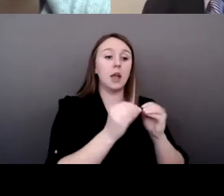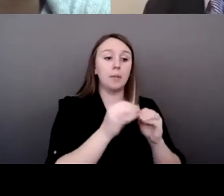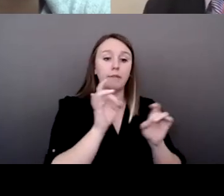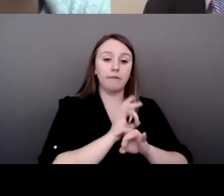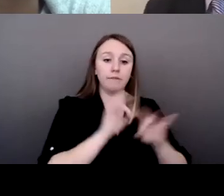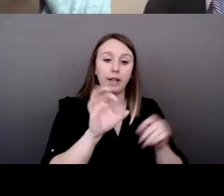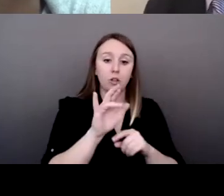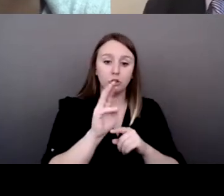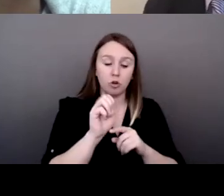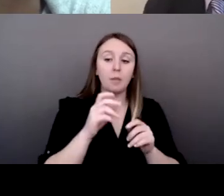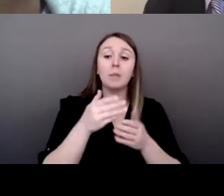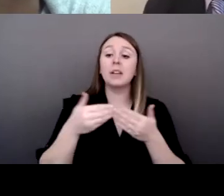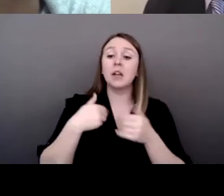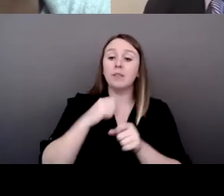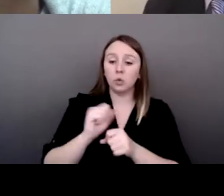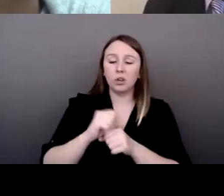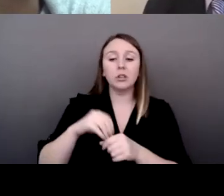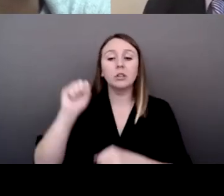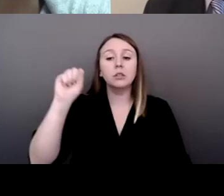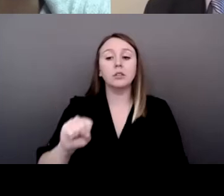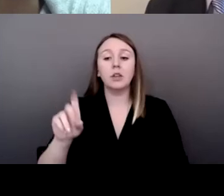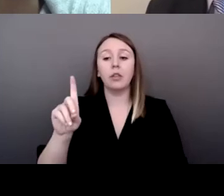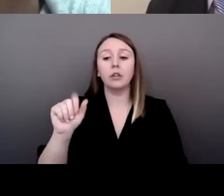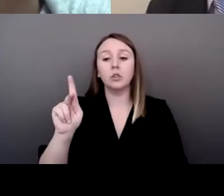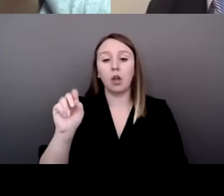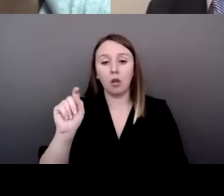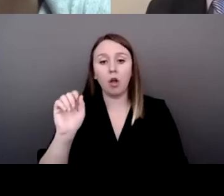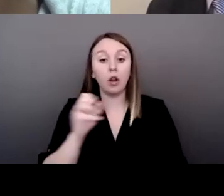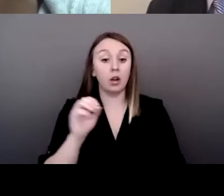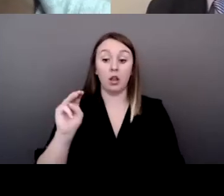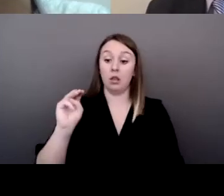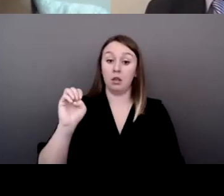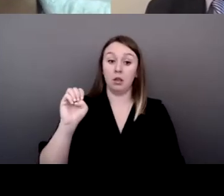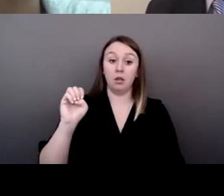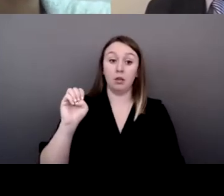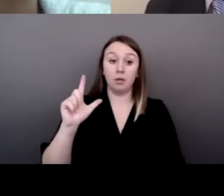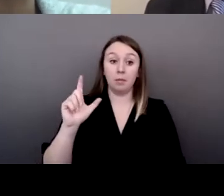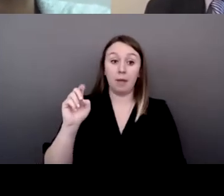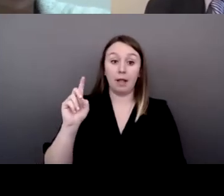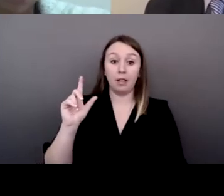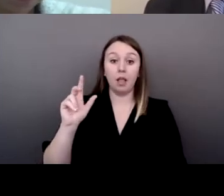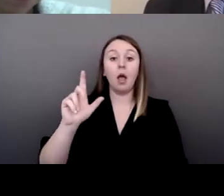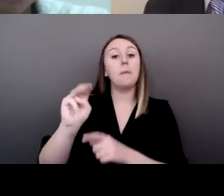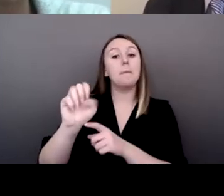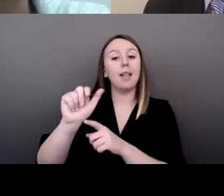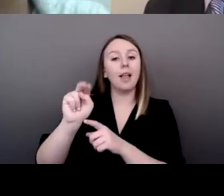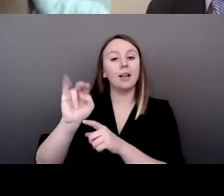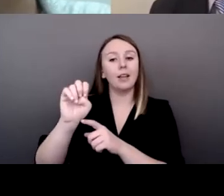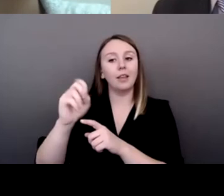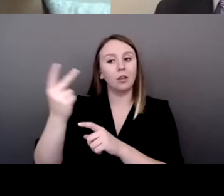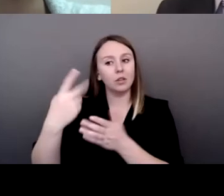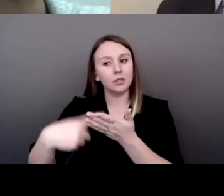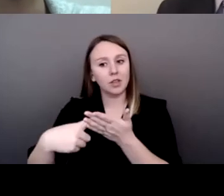and you know, Melanie, I had talked about, you know, her living in Wakpala, and